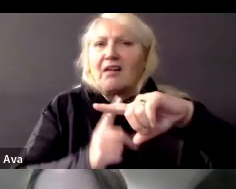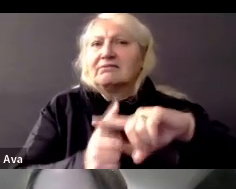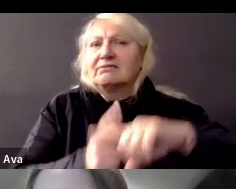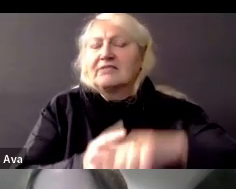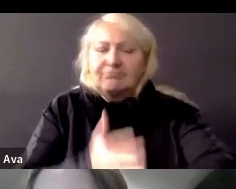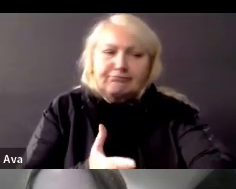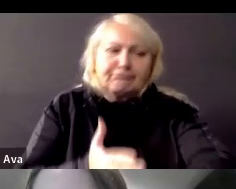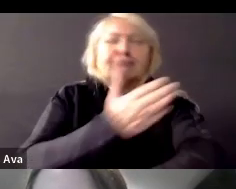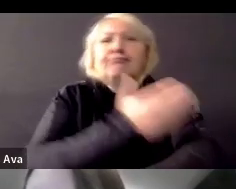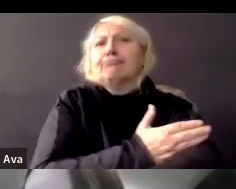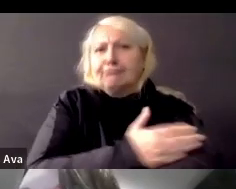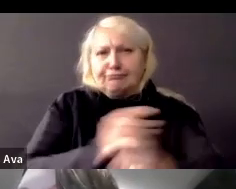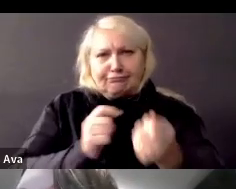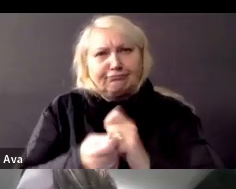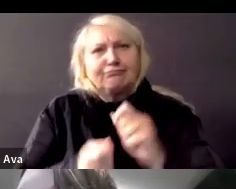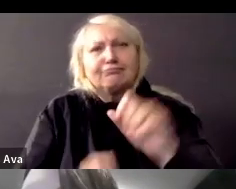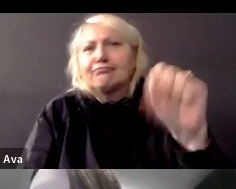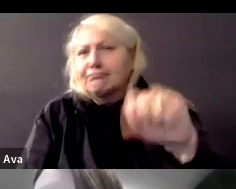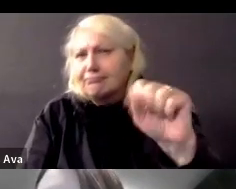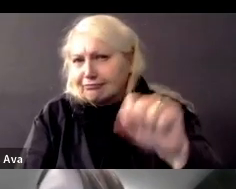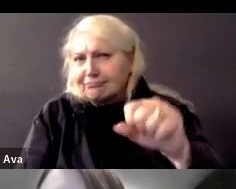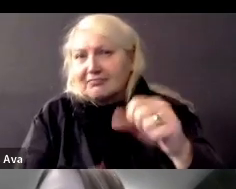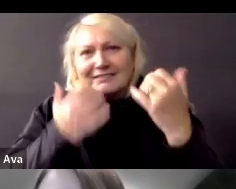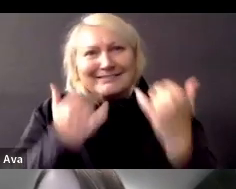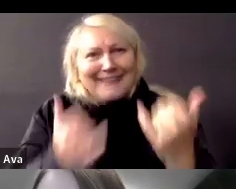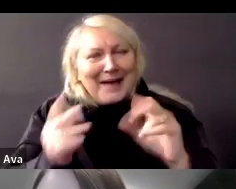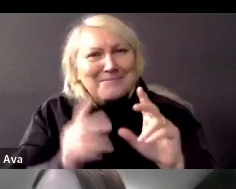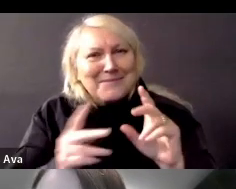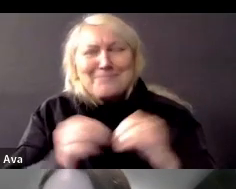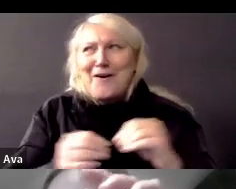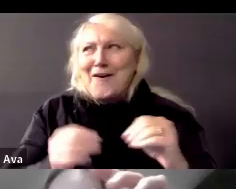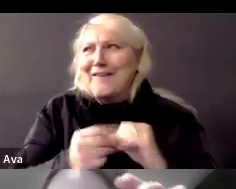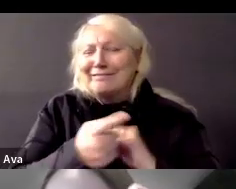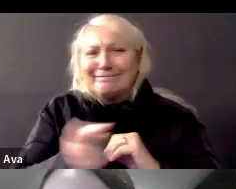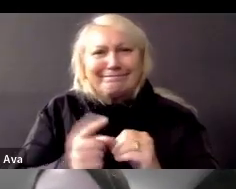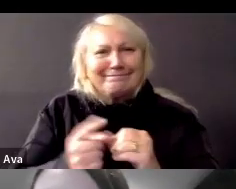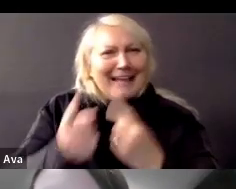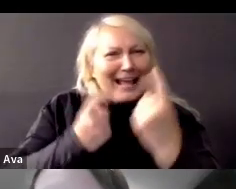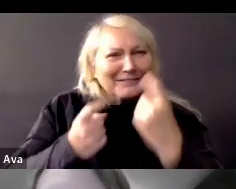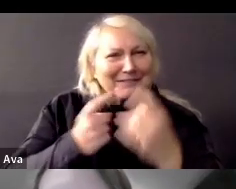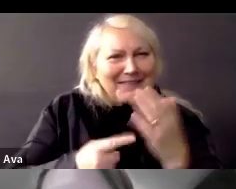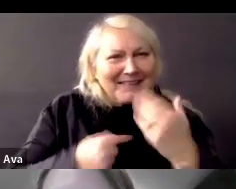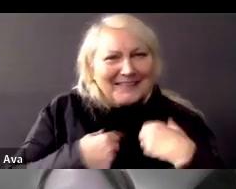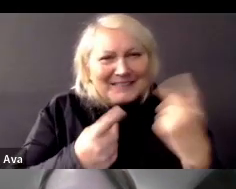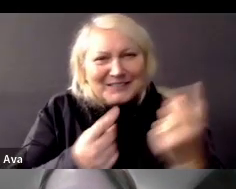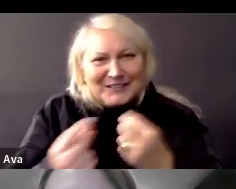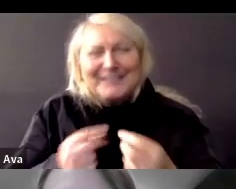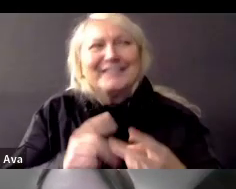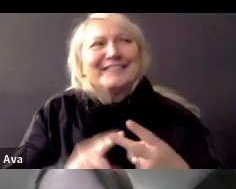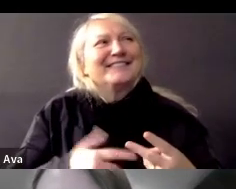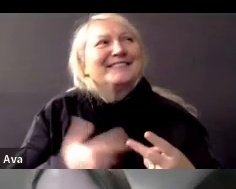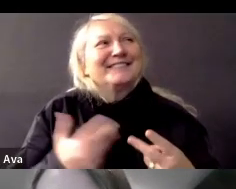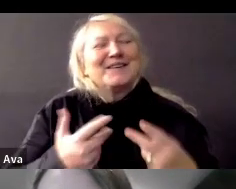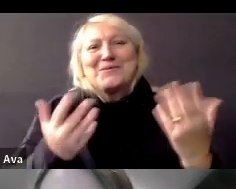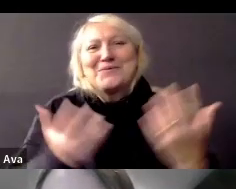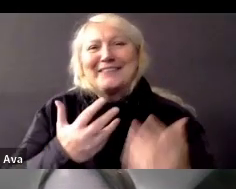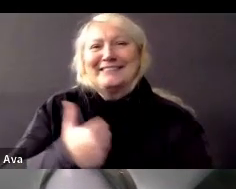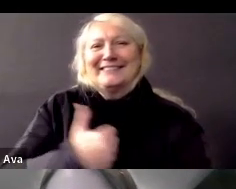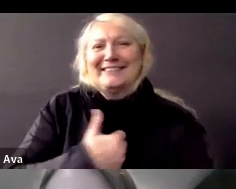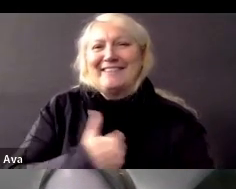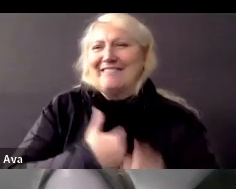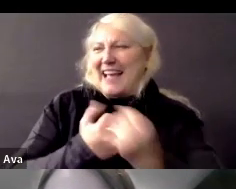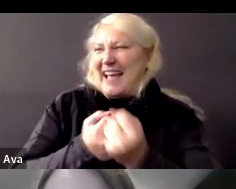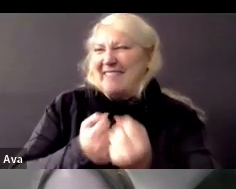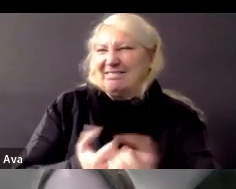are asking, what do I do? What does self-advocate, what a self-advocate